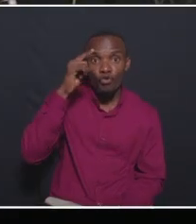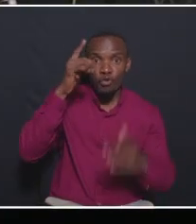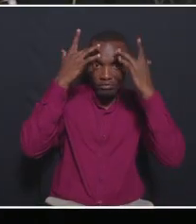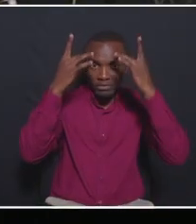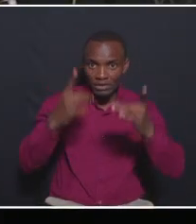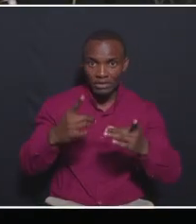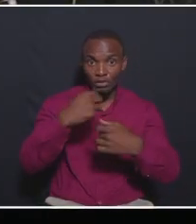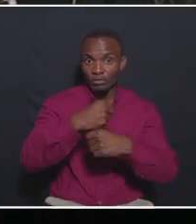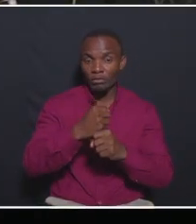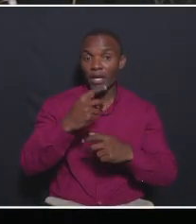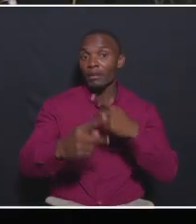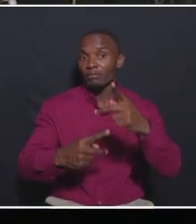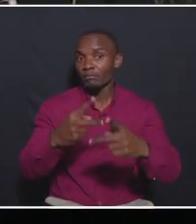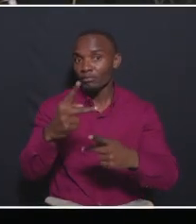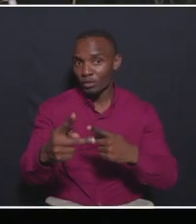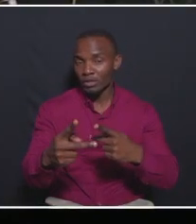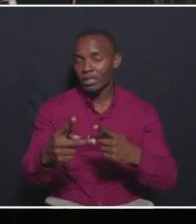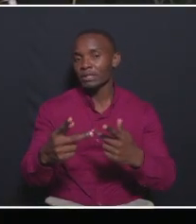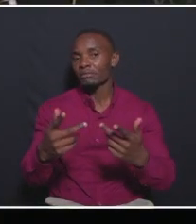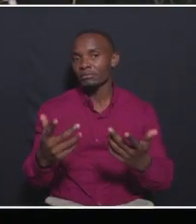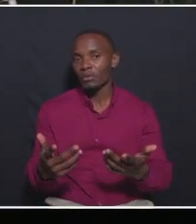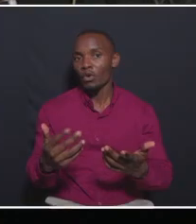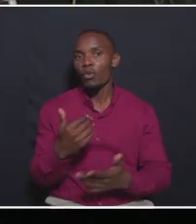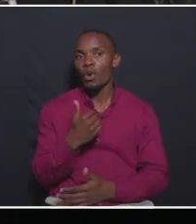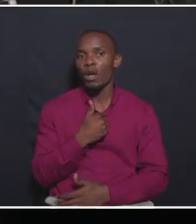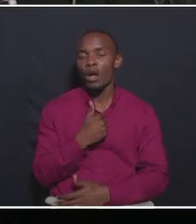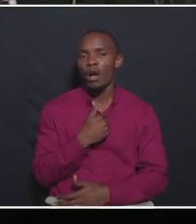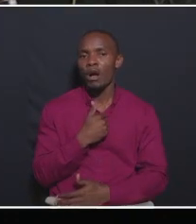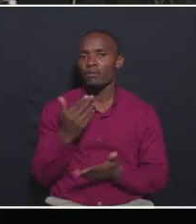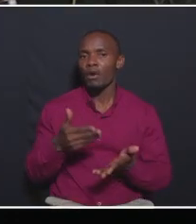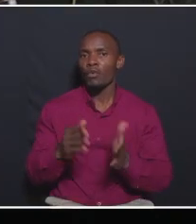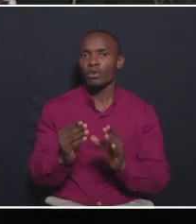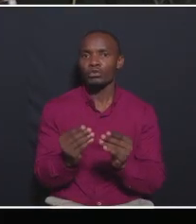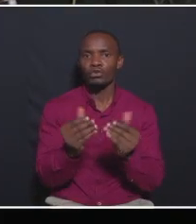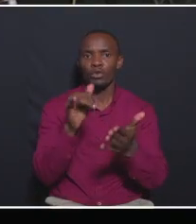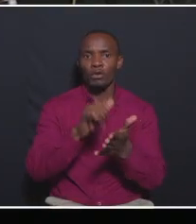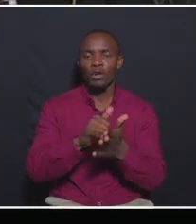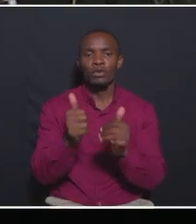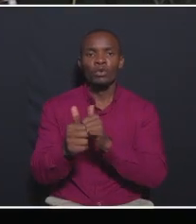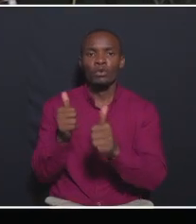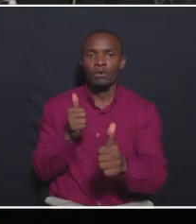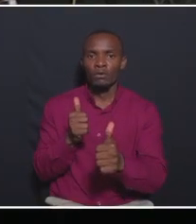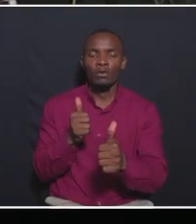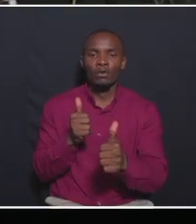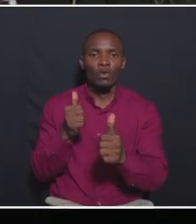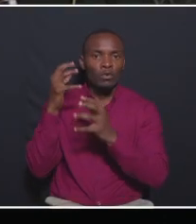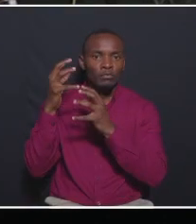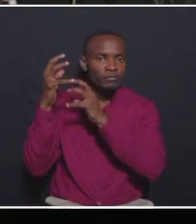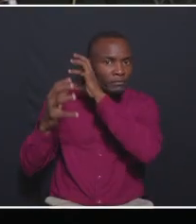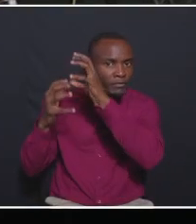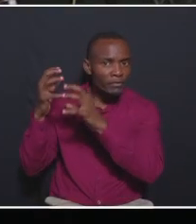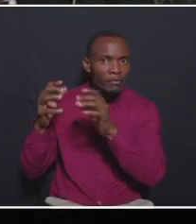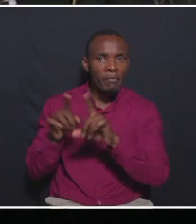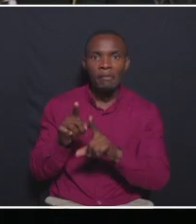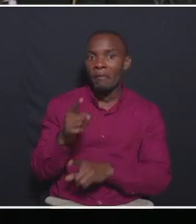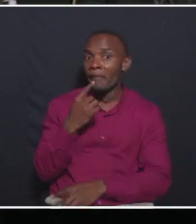process, there is definitely a way to go about it so things don't get jumbled up. And he actually